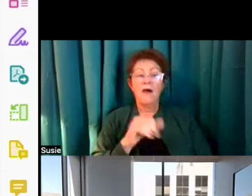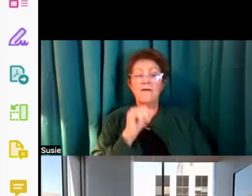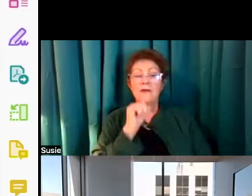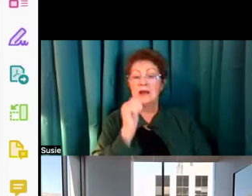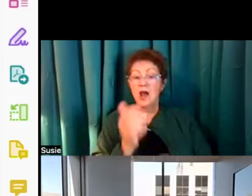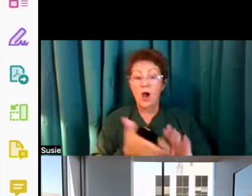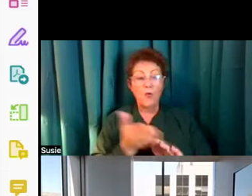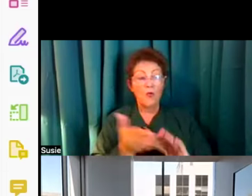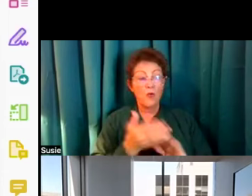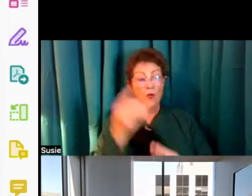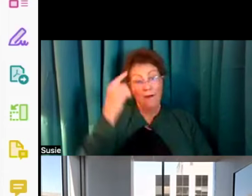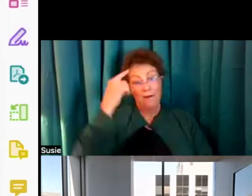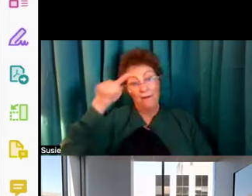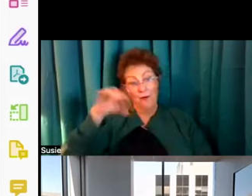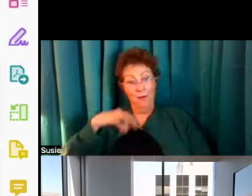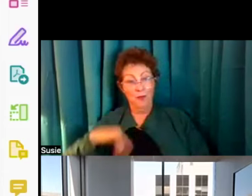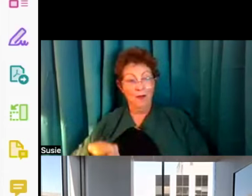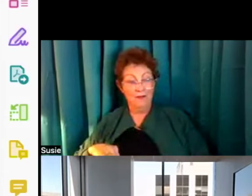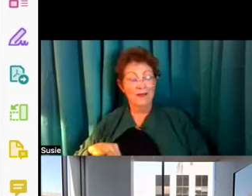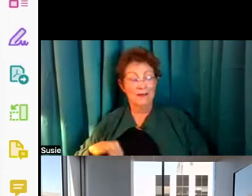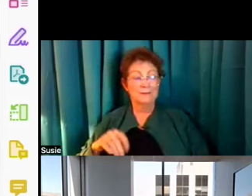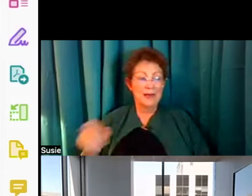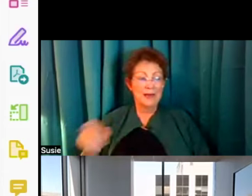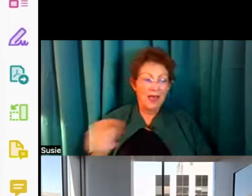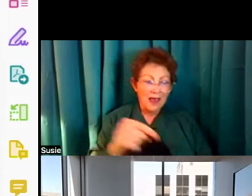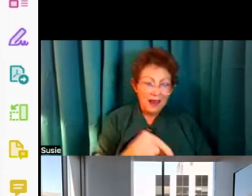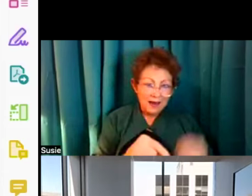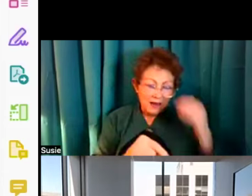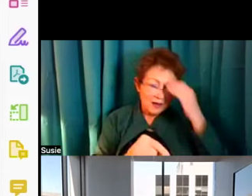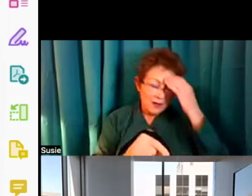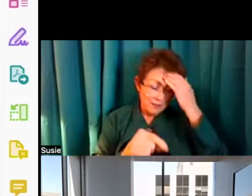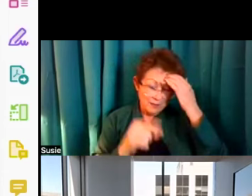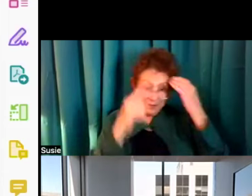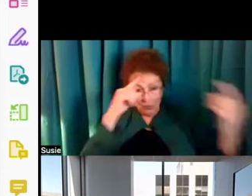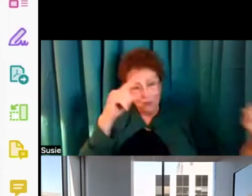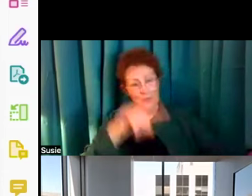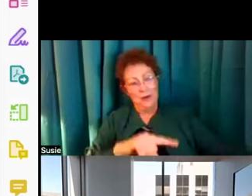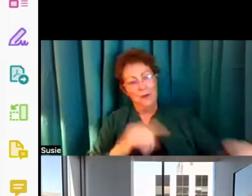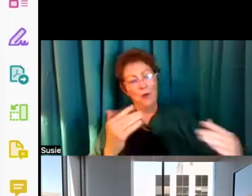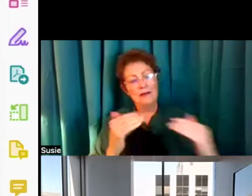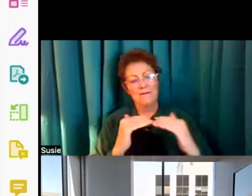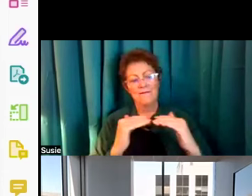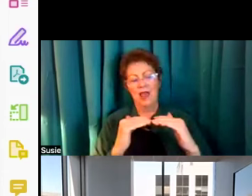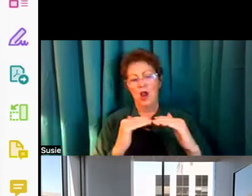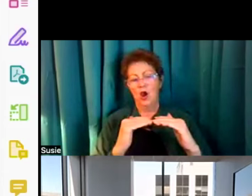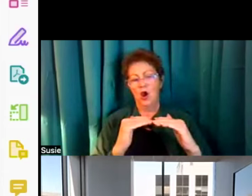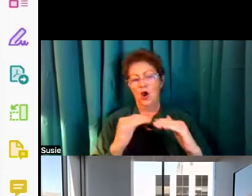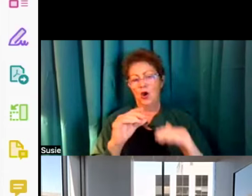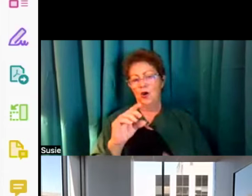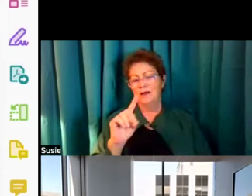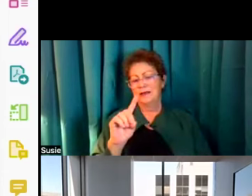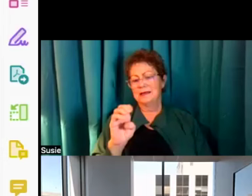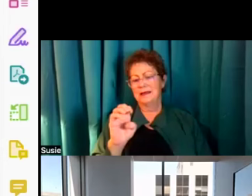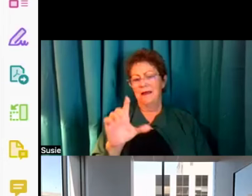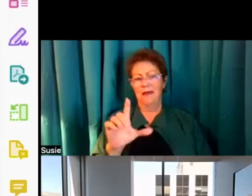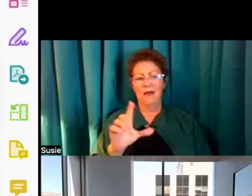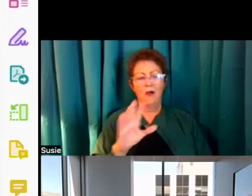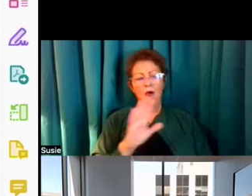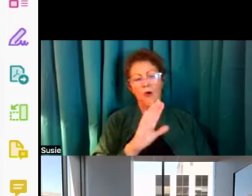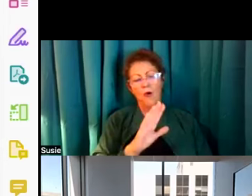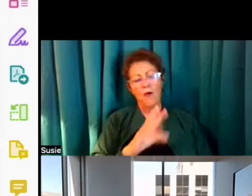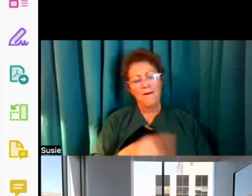for the benefit of the for-profit. They come to an agreement on what's a fair deal, what's fair value for the nonprofit's